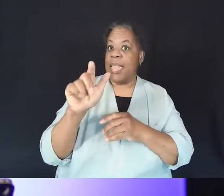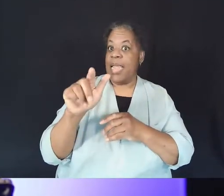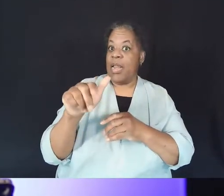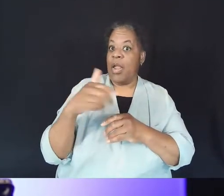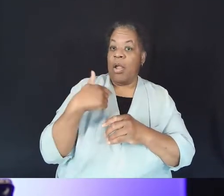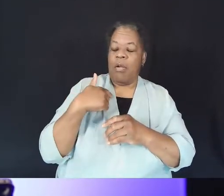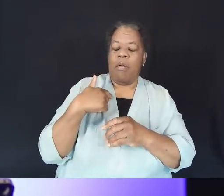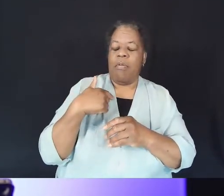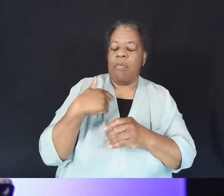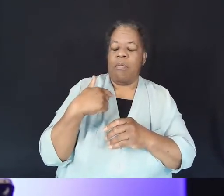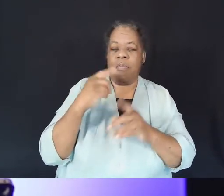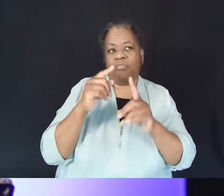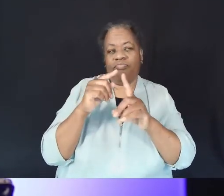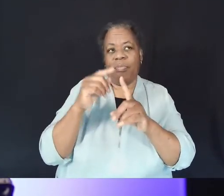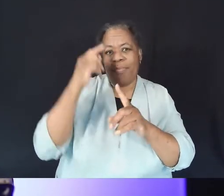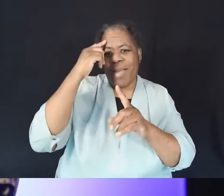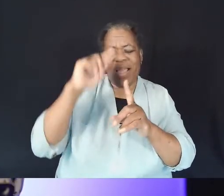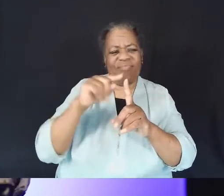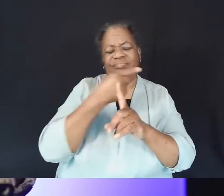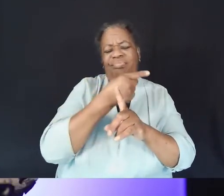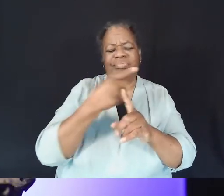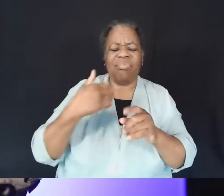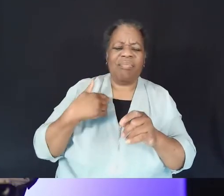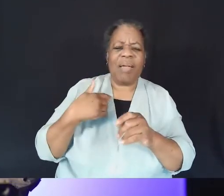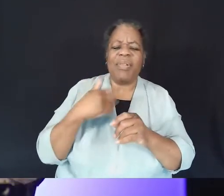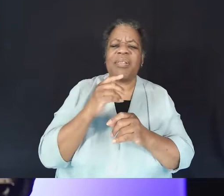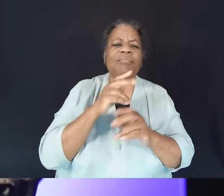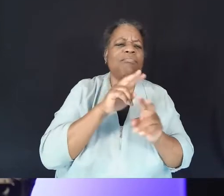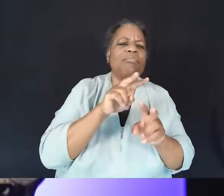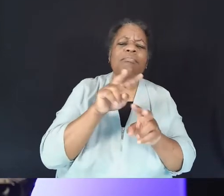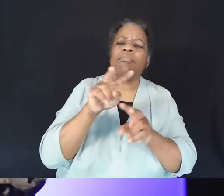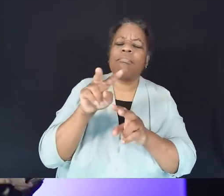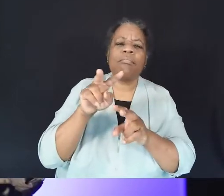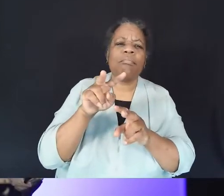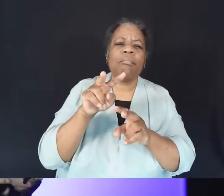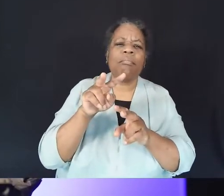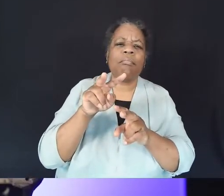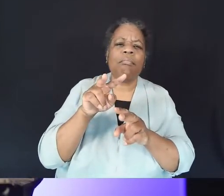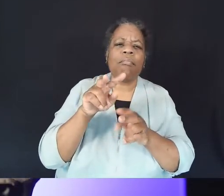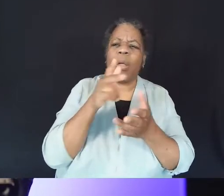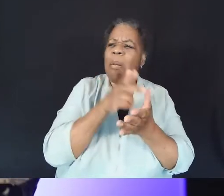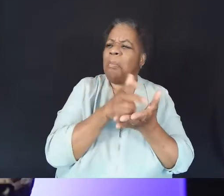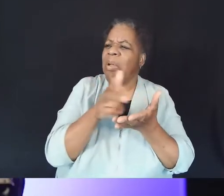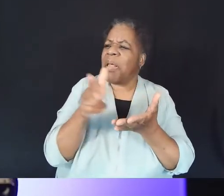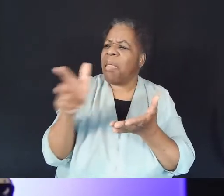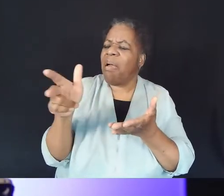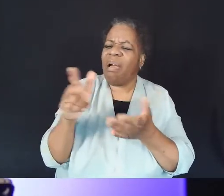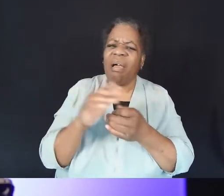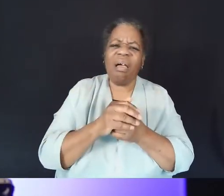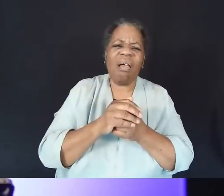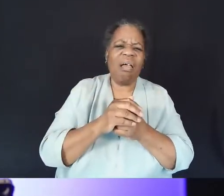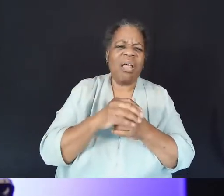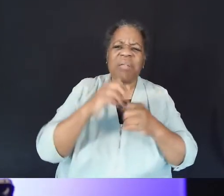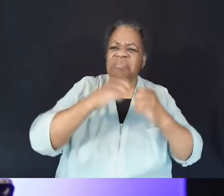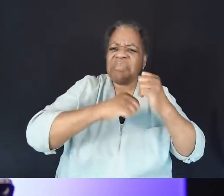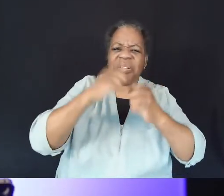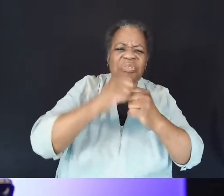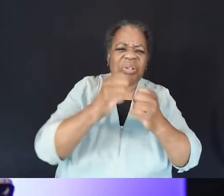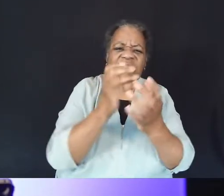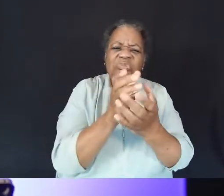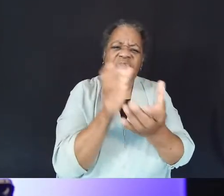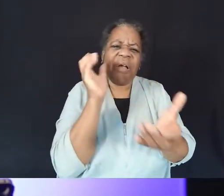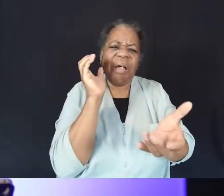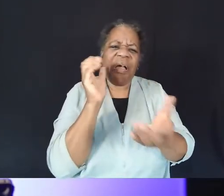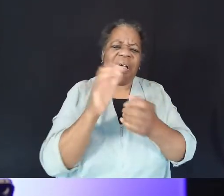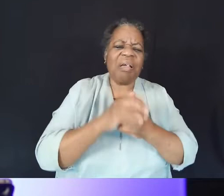it, I was staring out and I saw this beat up parking lot and all these construction vehicles that appeared to be